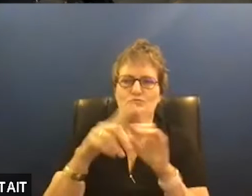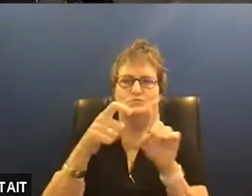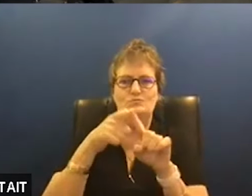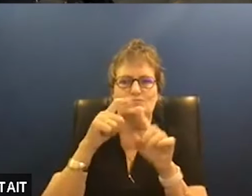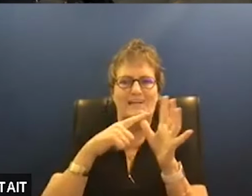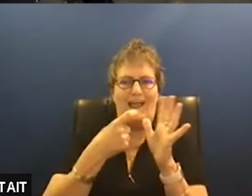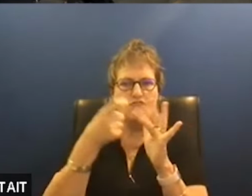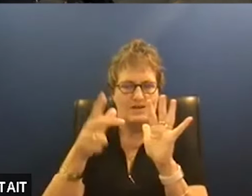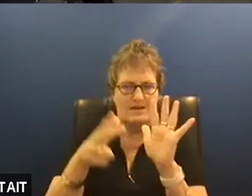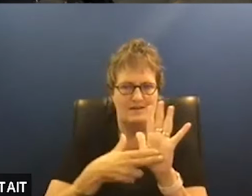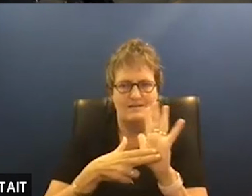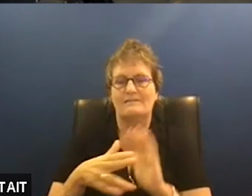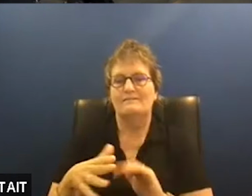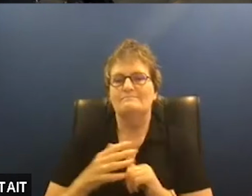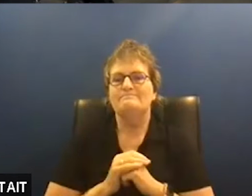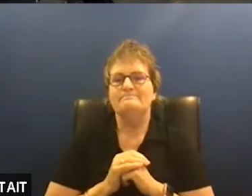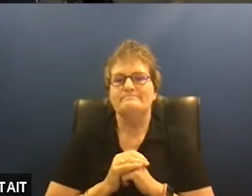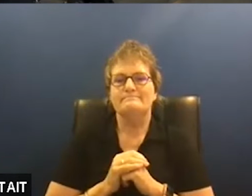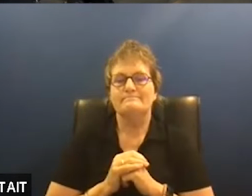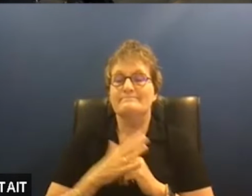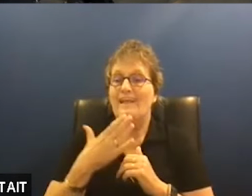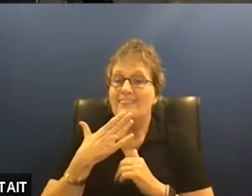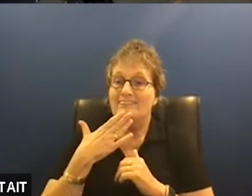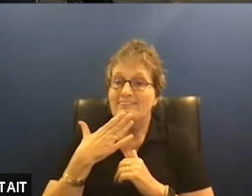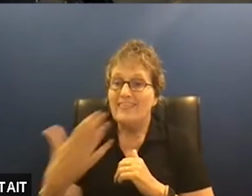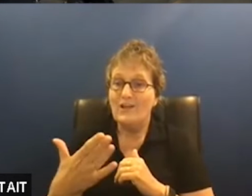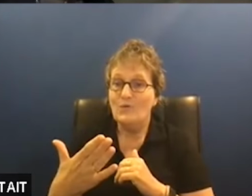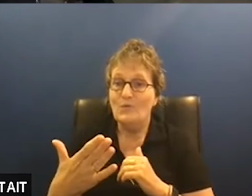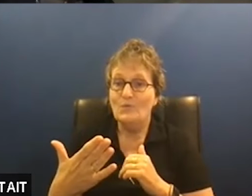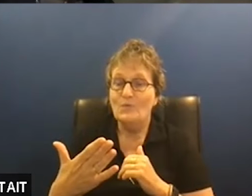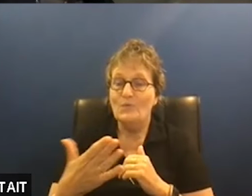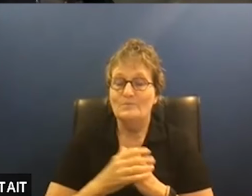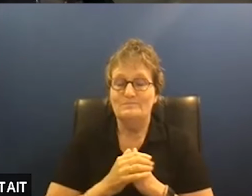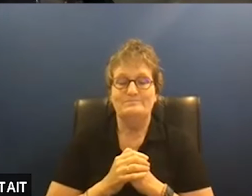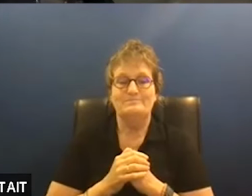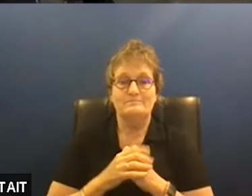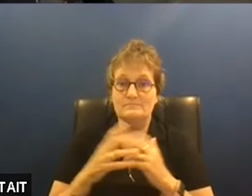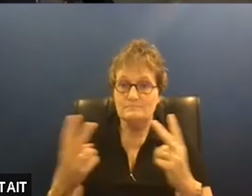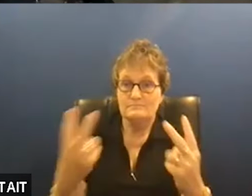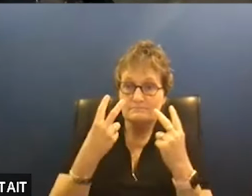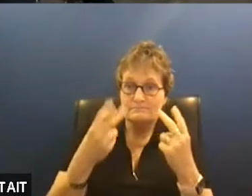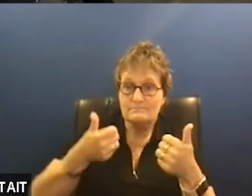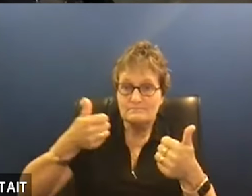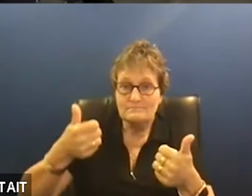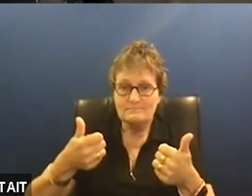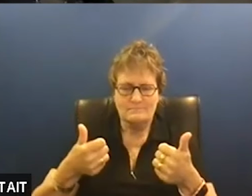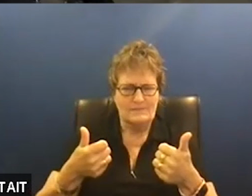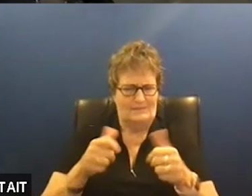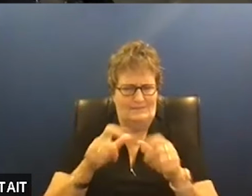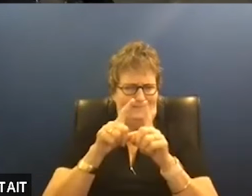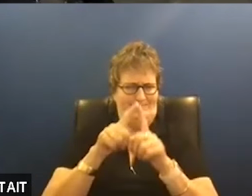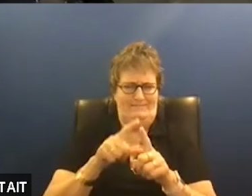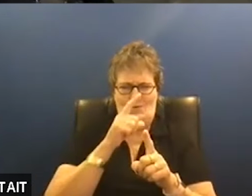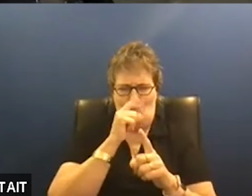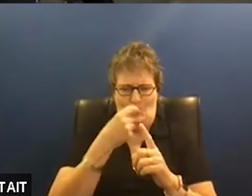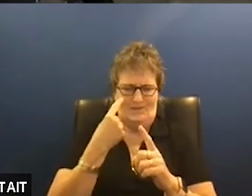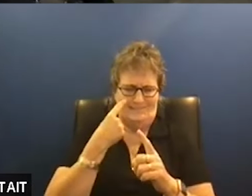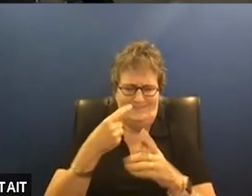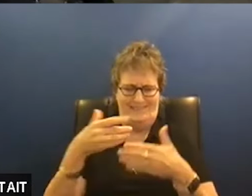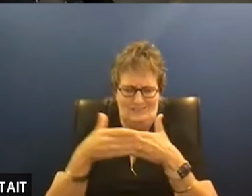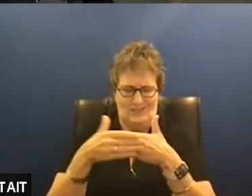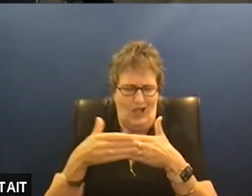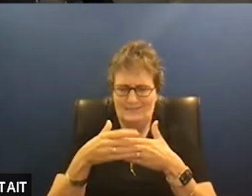thank you for asking me to speak today. Can everybody hear and see me okay? It's awkward when you can only see your slides and you can't see